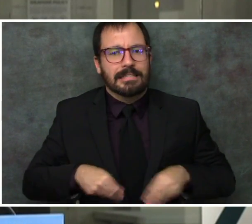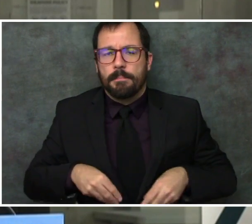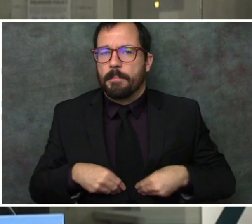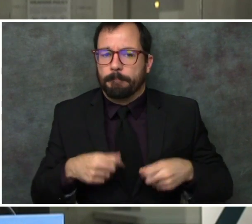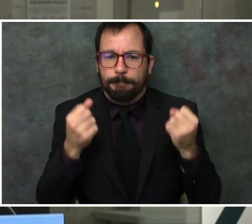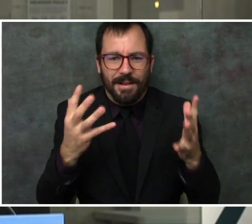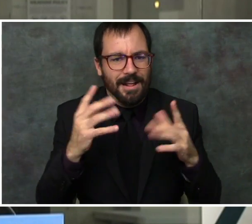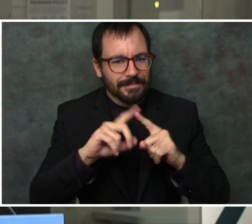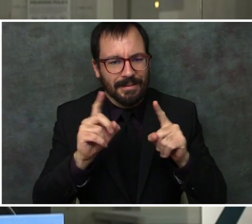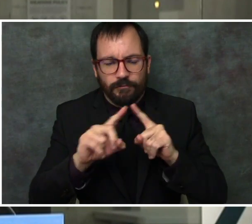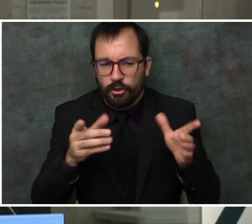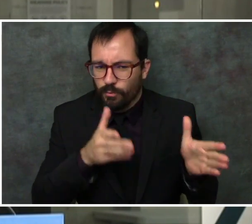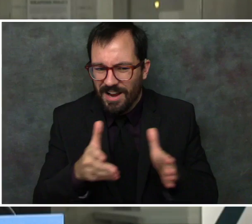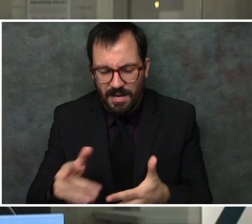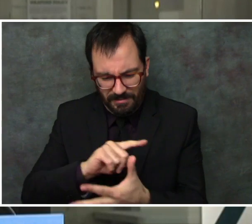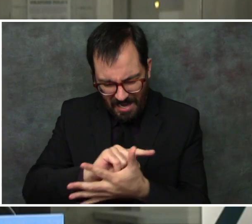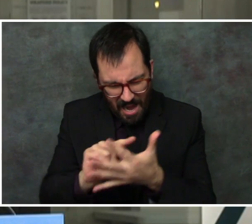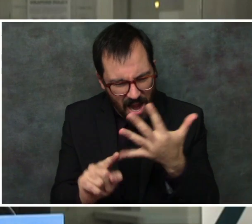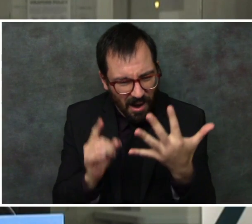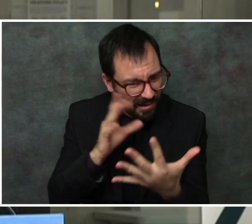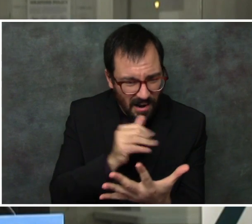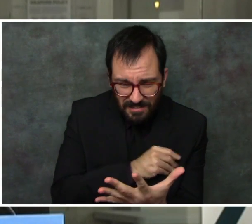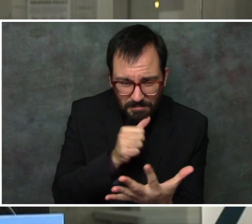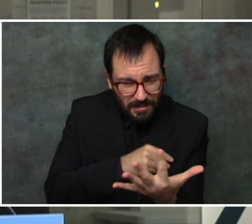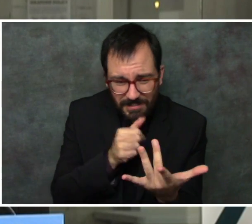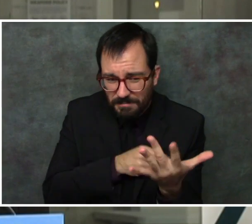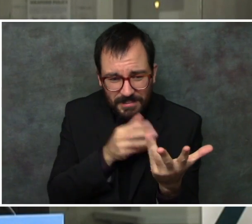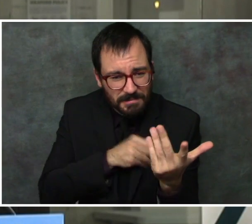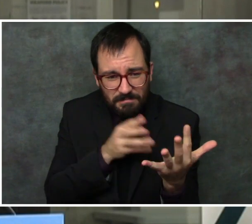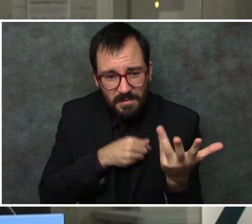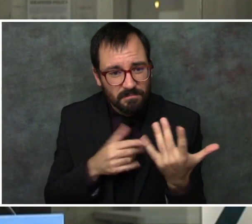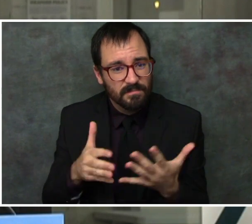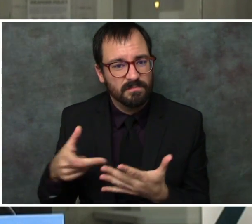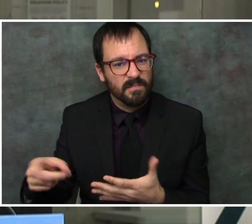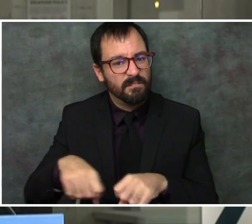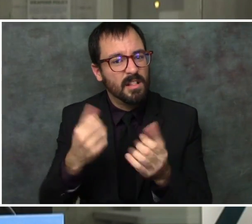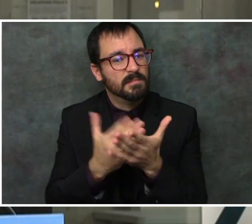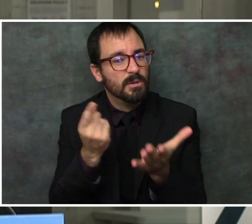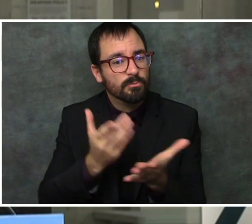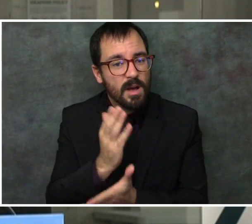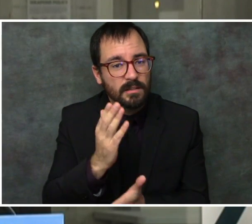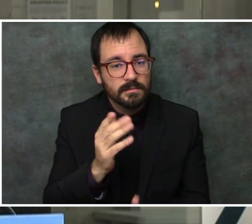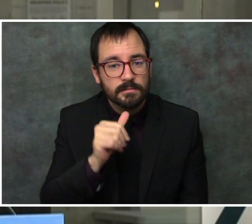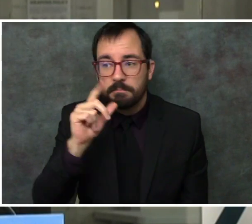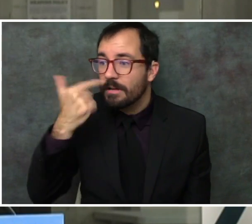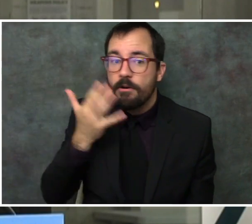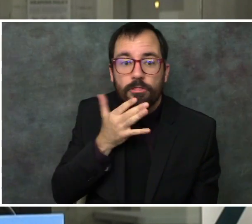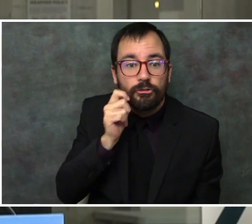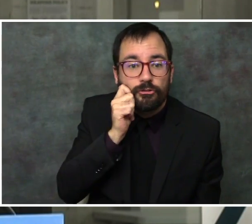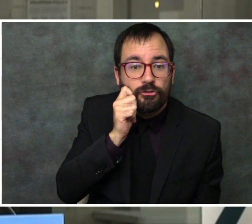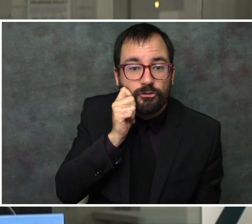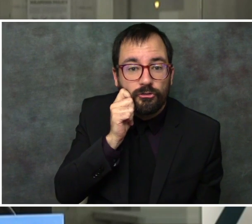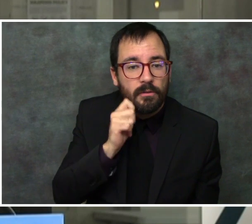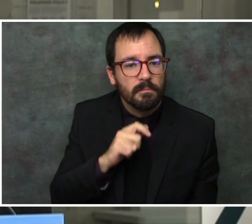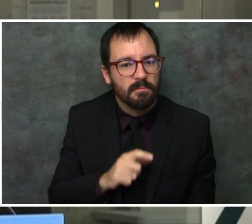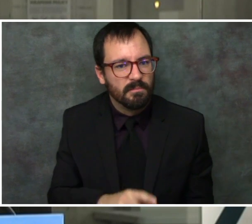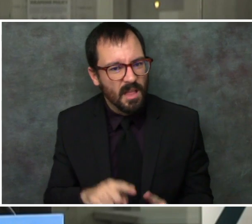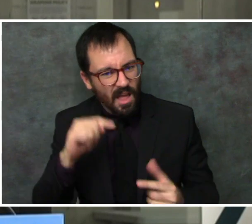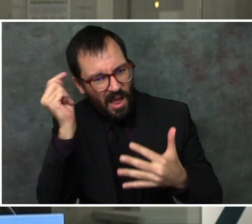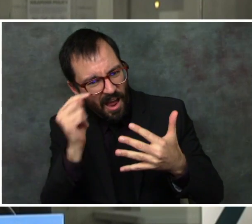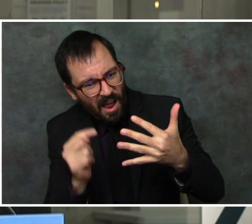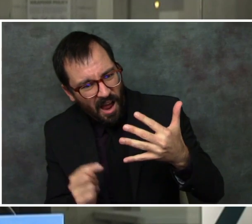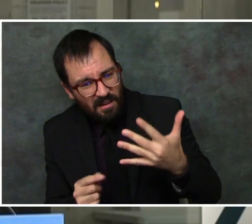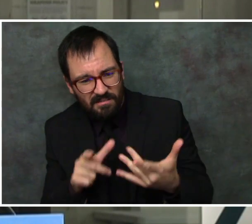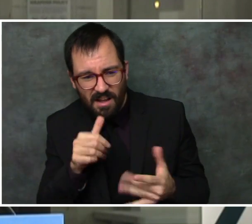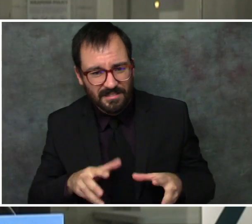rights just because of the color of their skin, and it's unacceptable. Earlier this morning, I talked to the man in the video, and